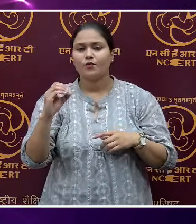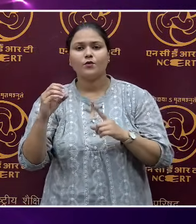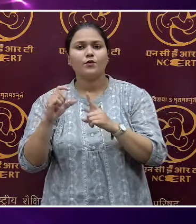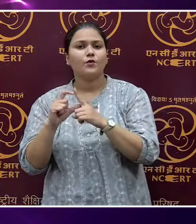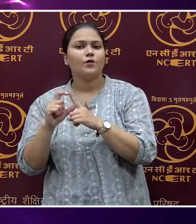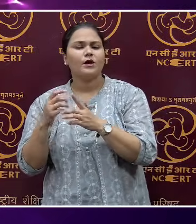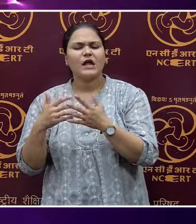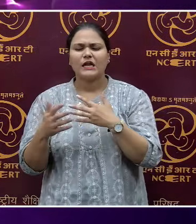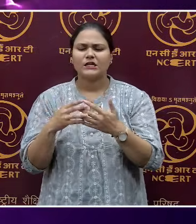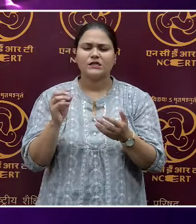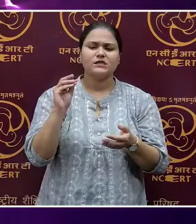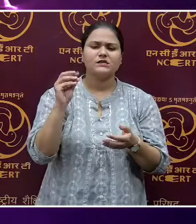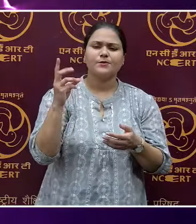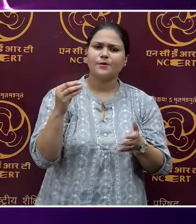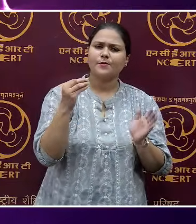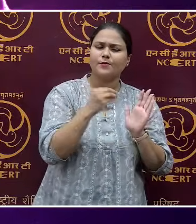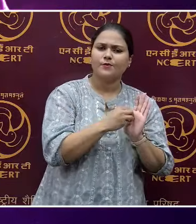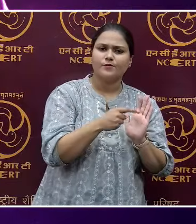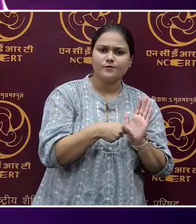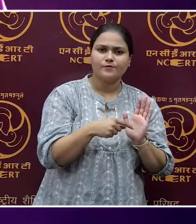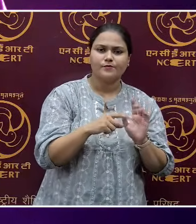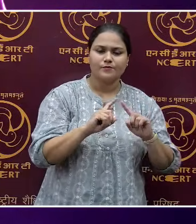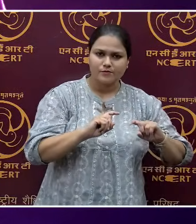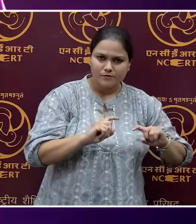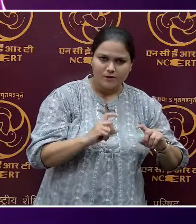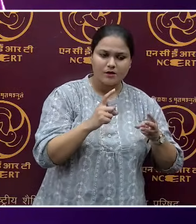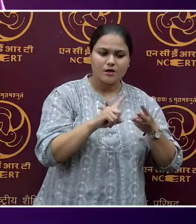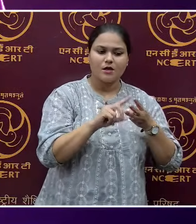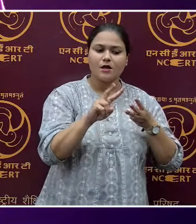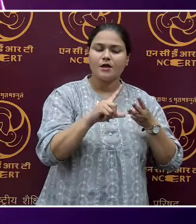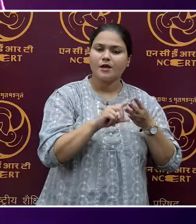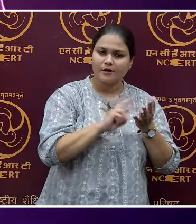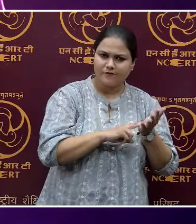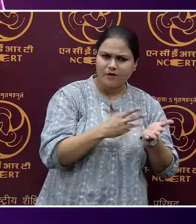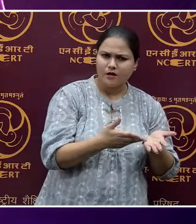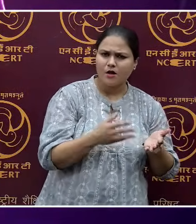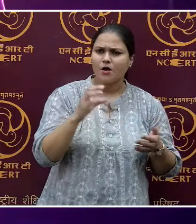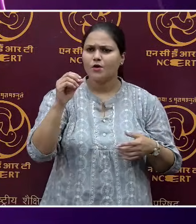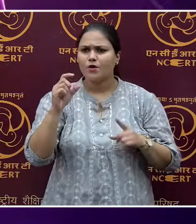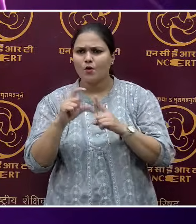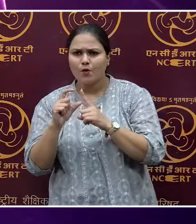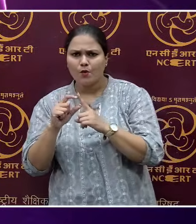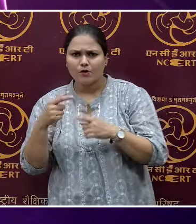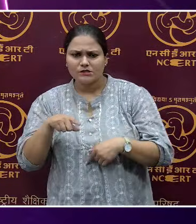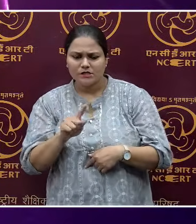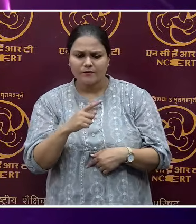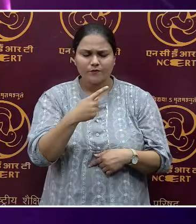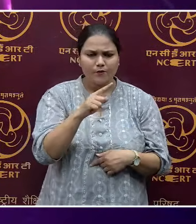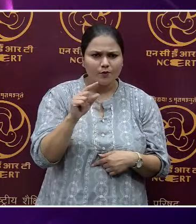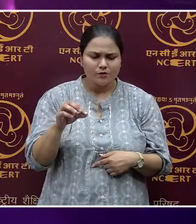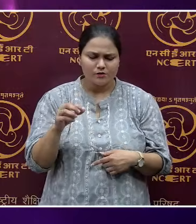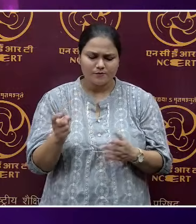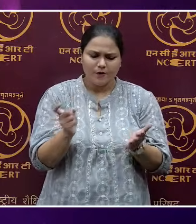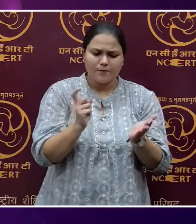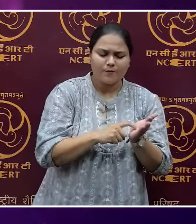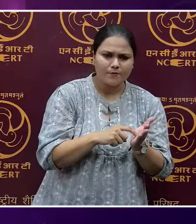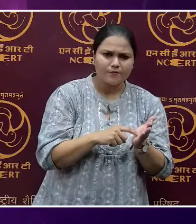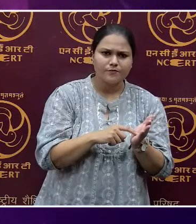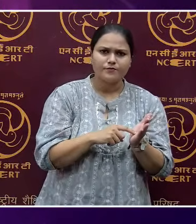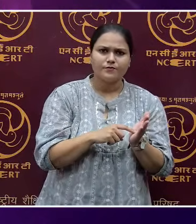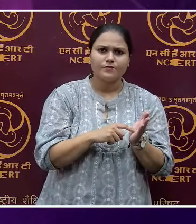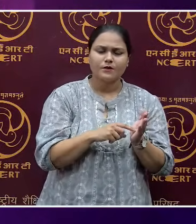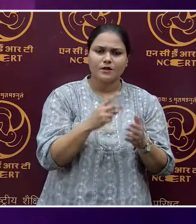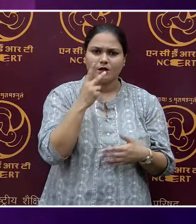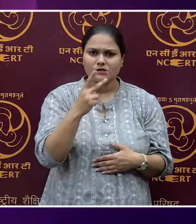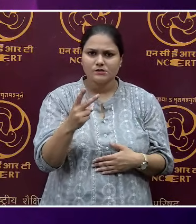8. Okay. And we're checking whether it's even or odd. Yeah. So after clicking on the submit button, you can